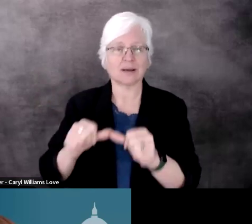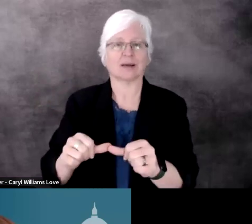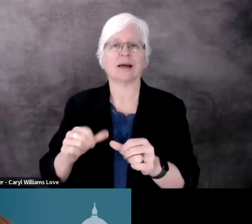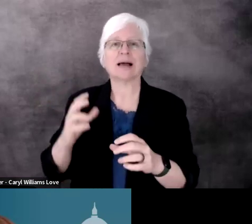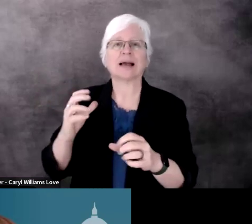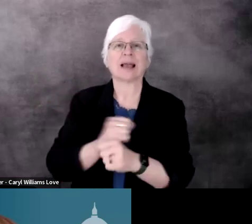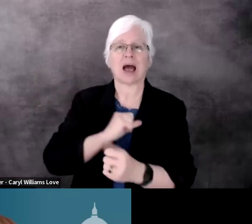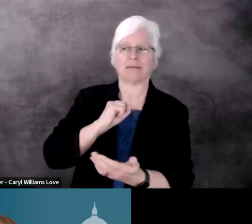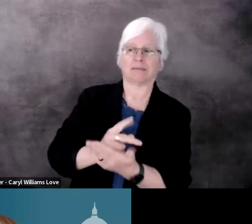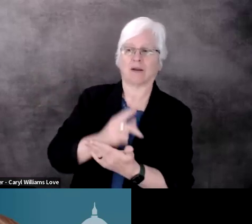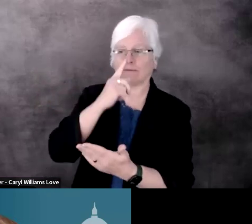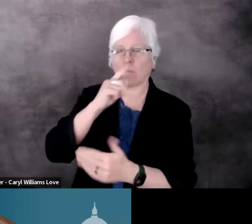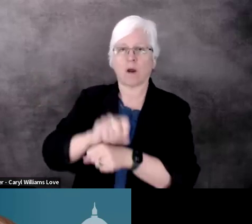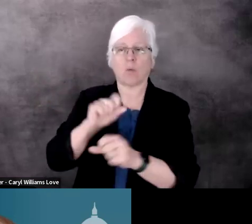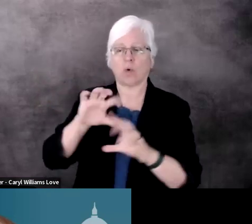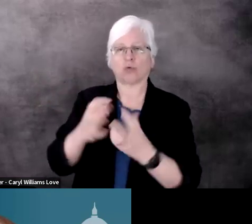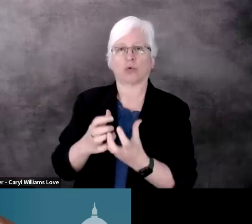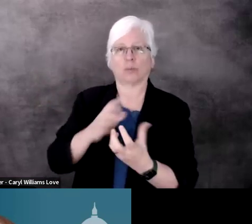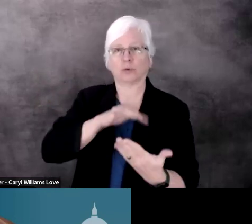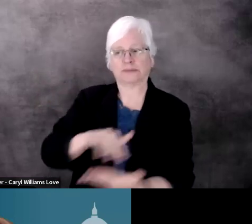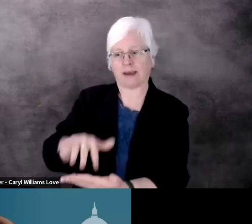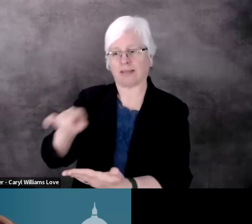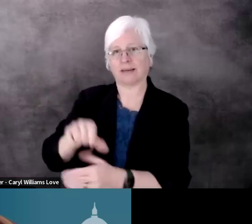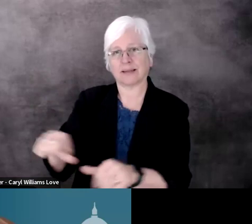area and see how we take actions. So